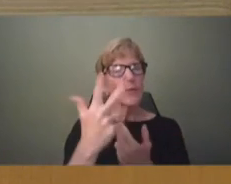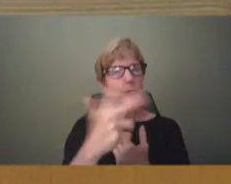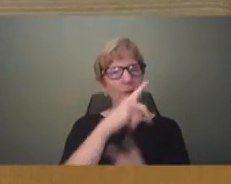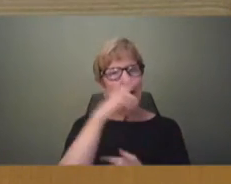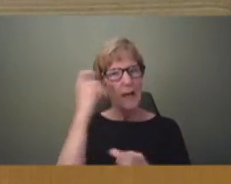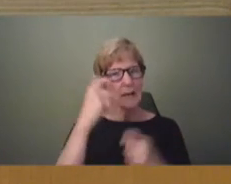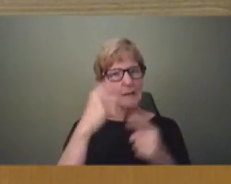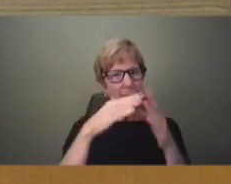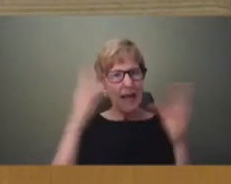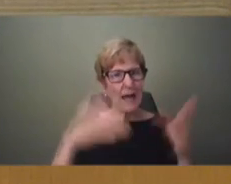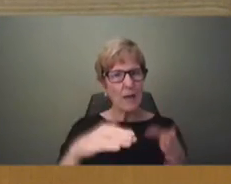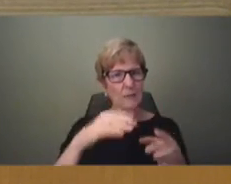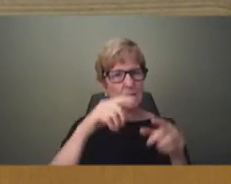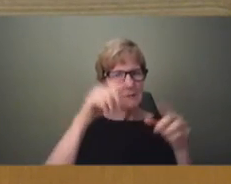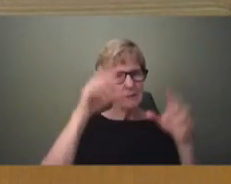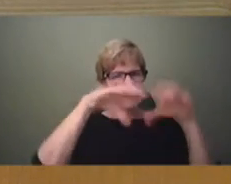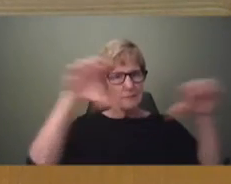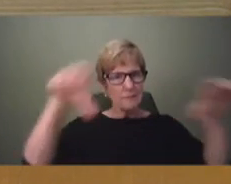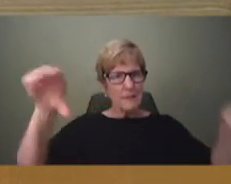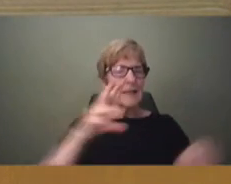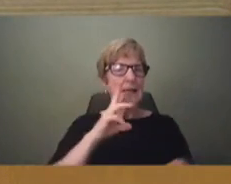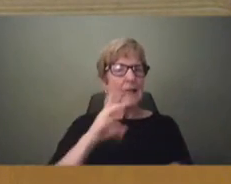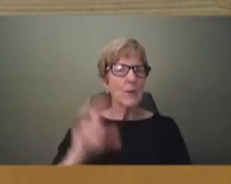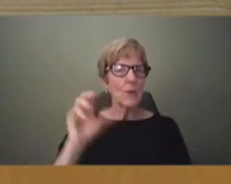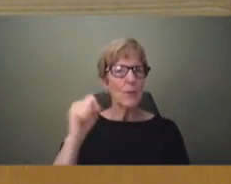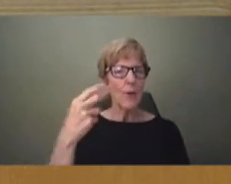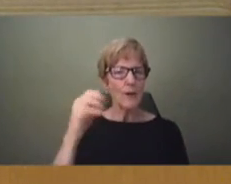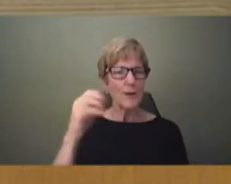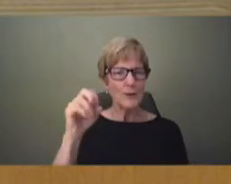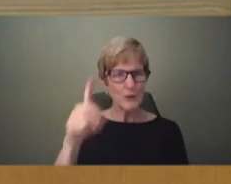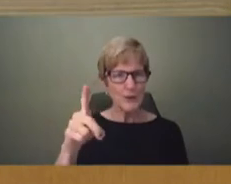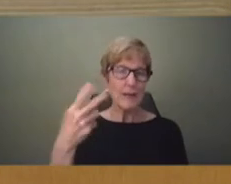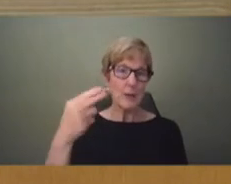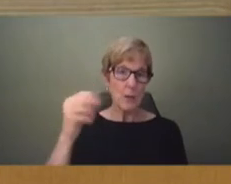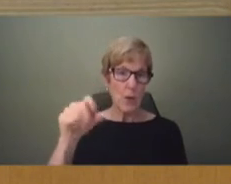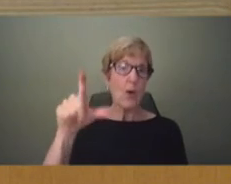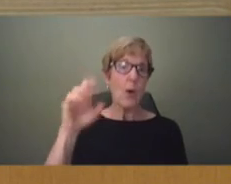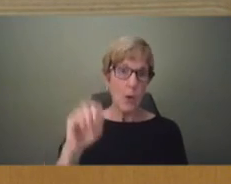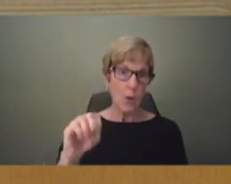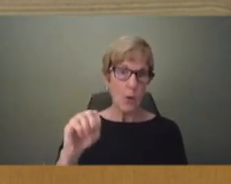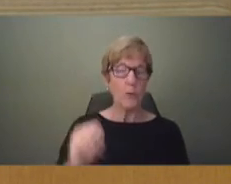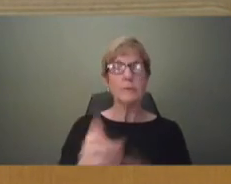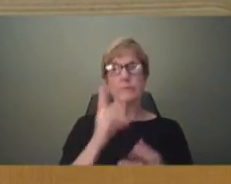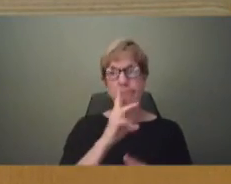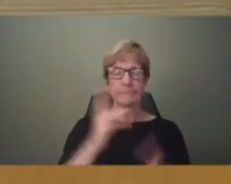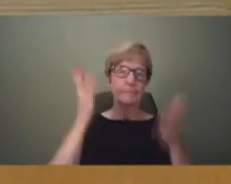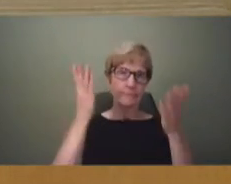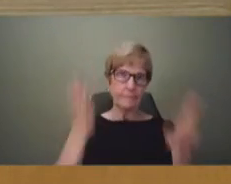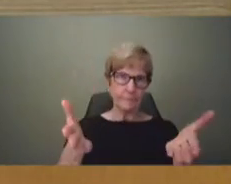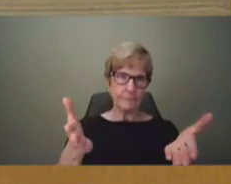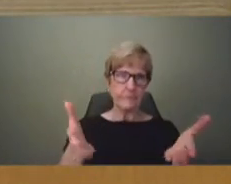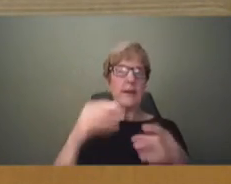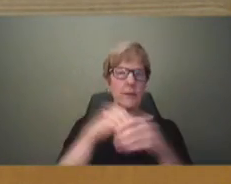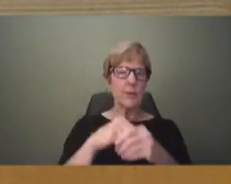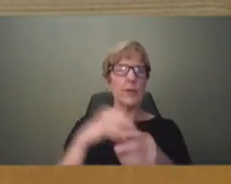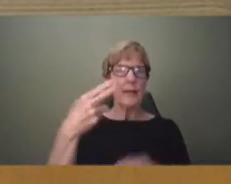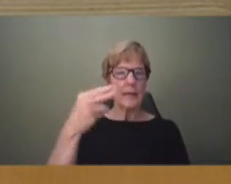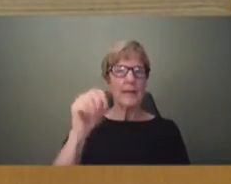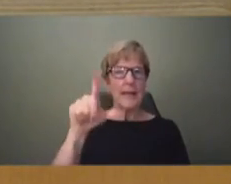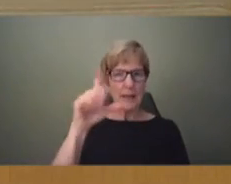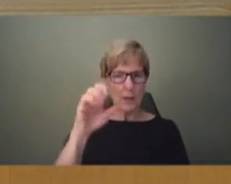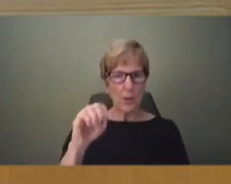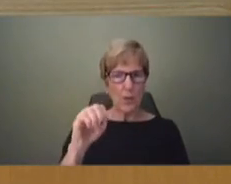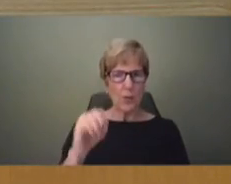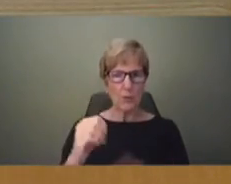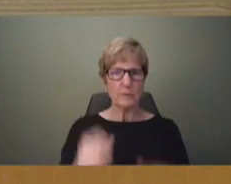it uh sitting in a watershed hole literally they're in a hole the it's a kind